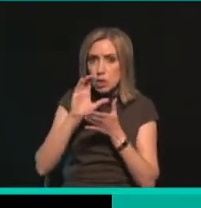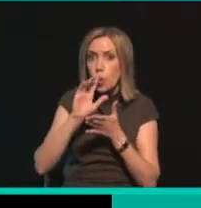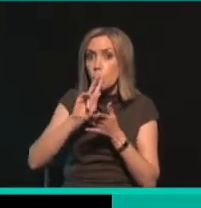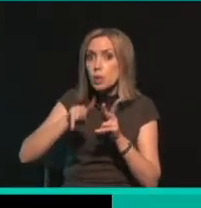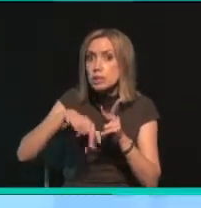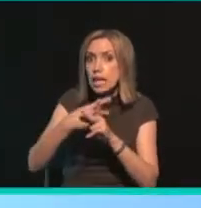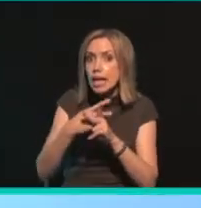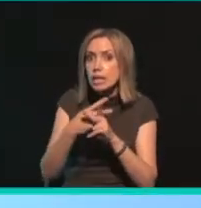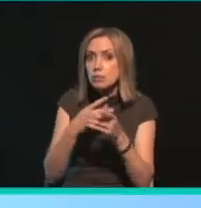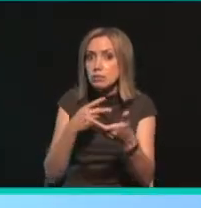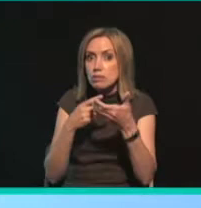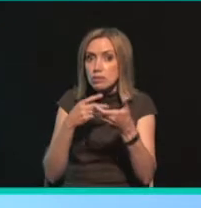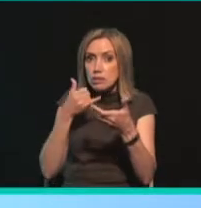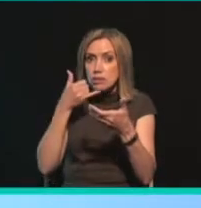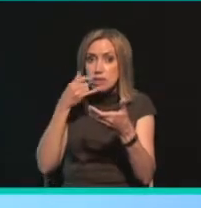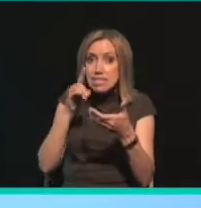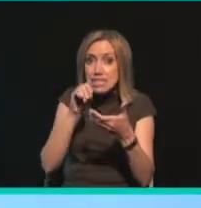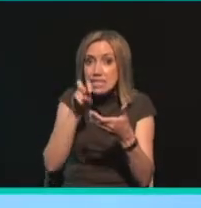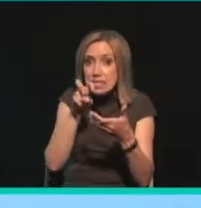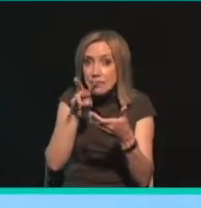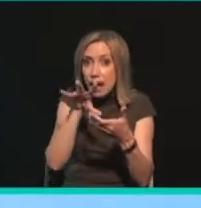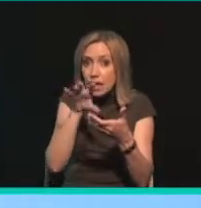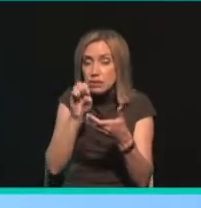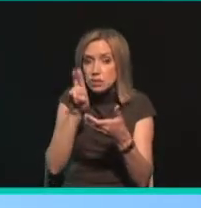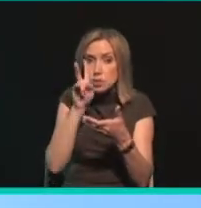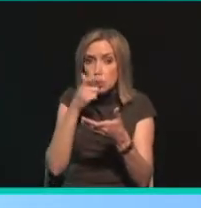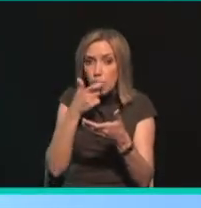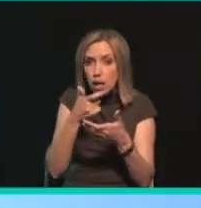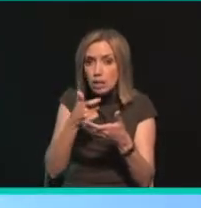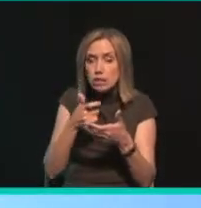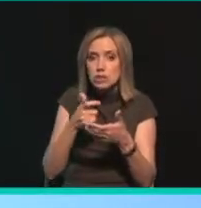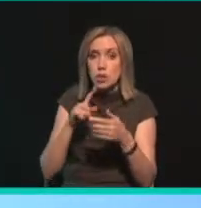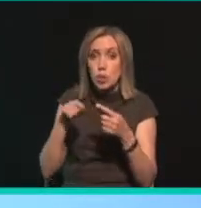watch it on, what programs, when you pause your